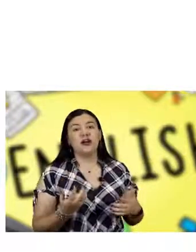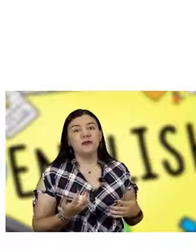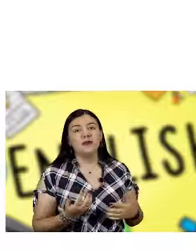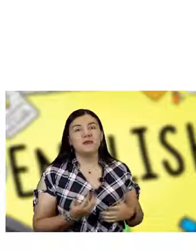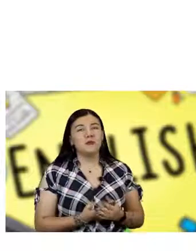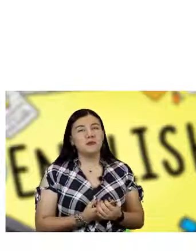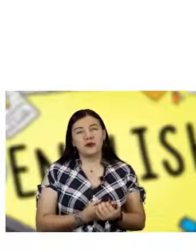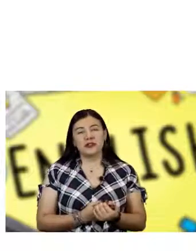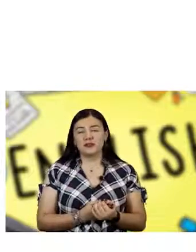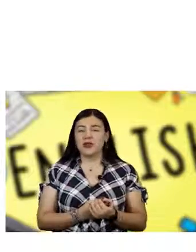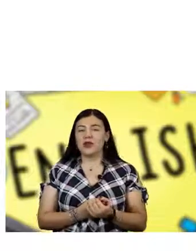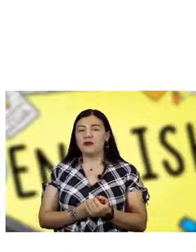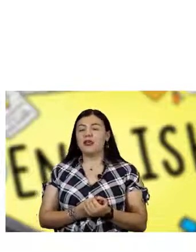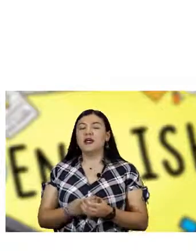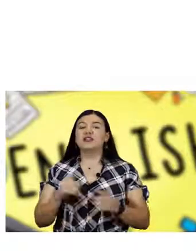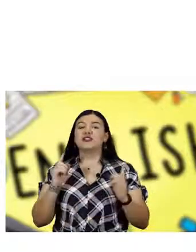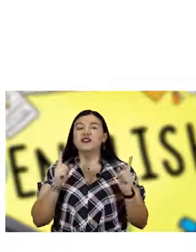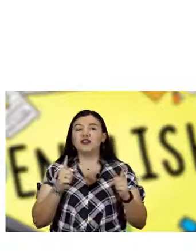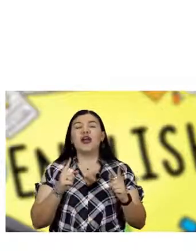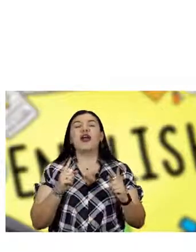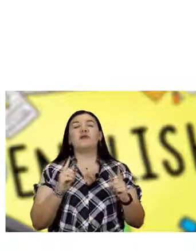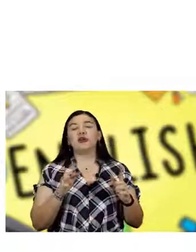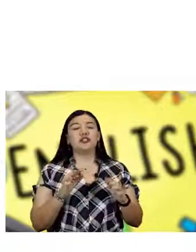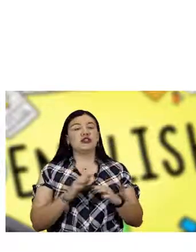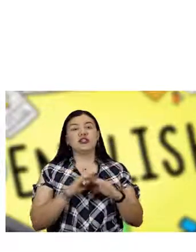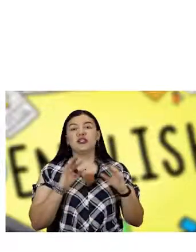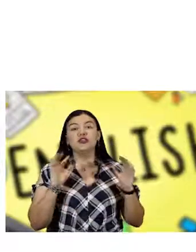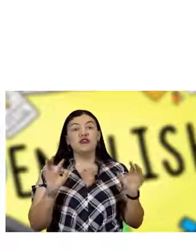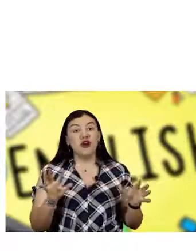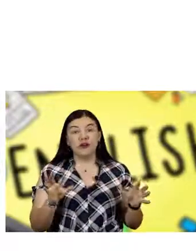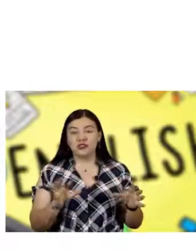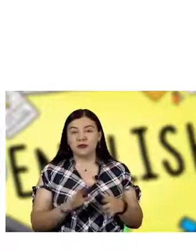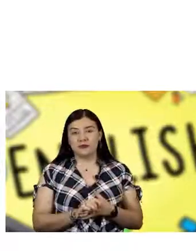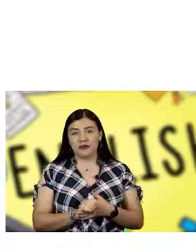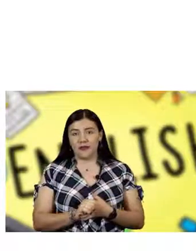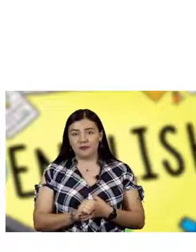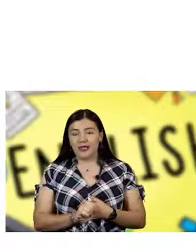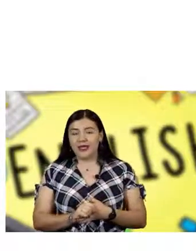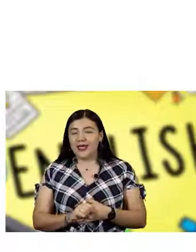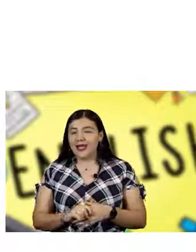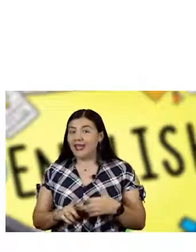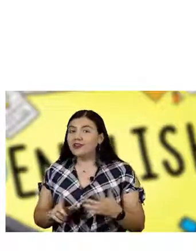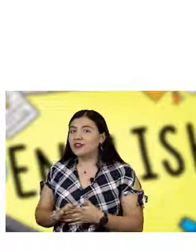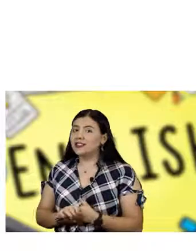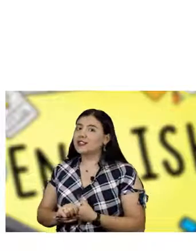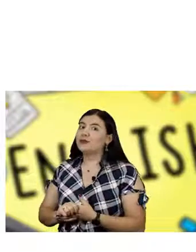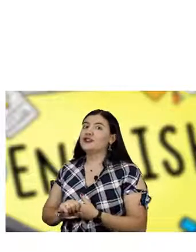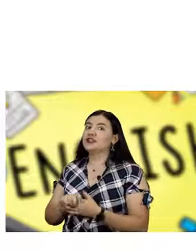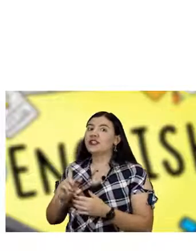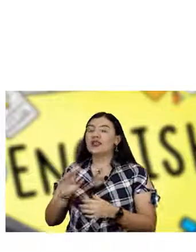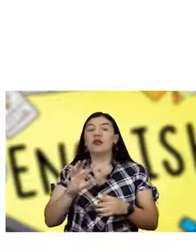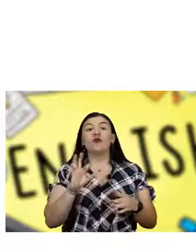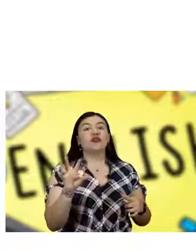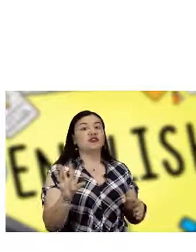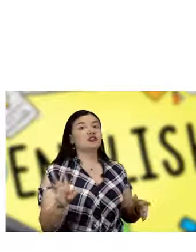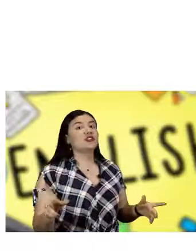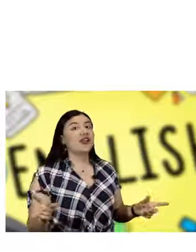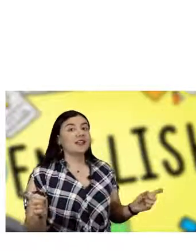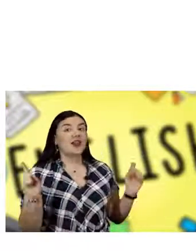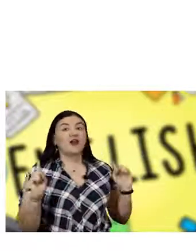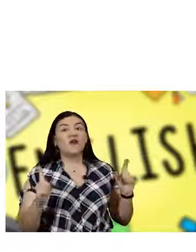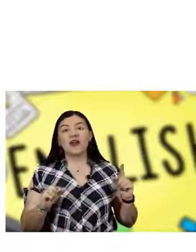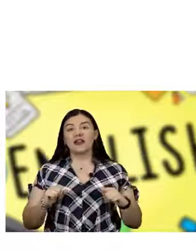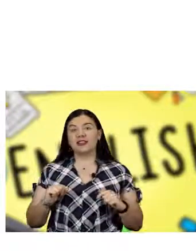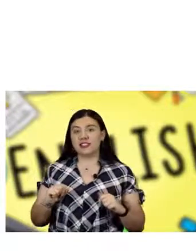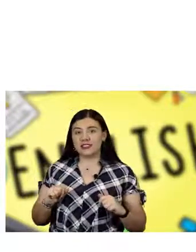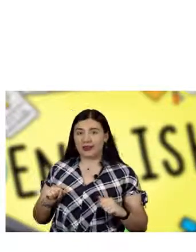your family members, maybe. So I am pretty sure that you know some of them. Entonces, como yo sé que algunos de